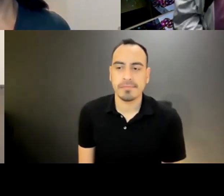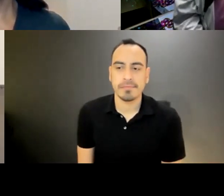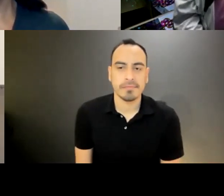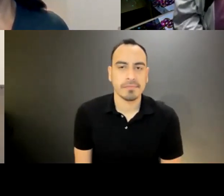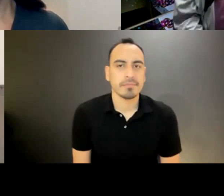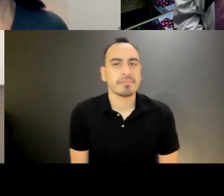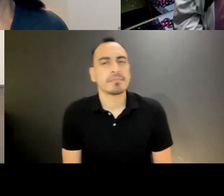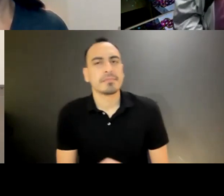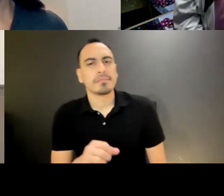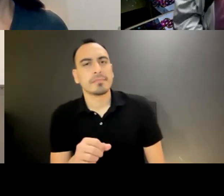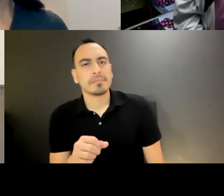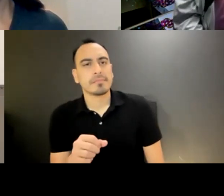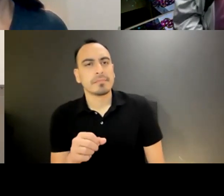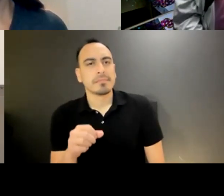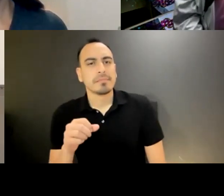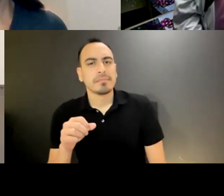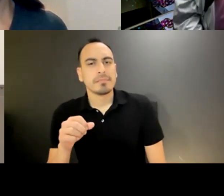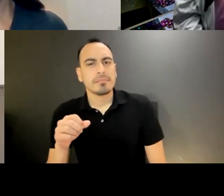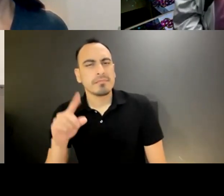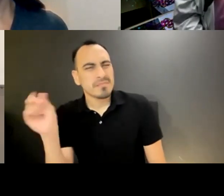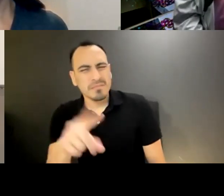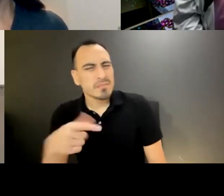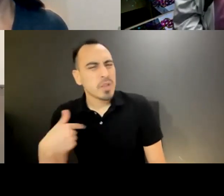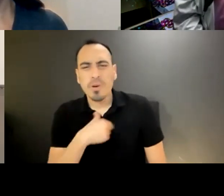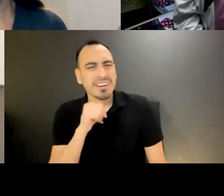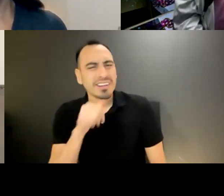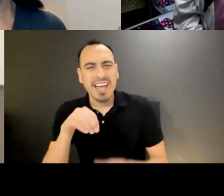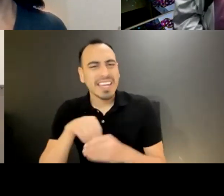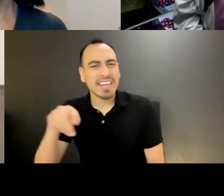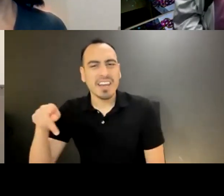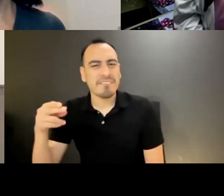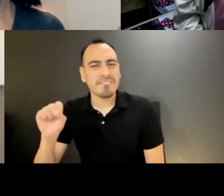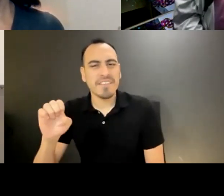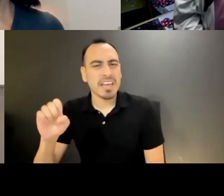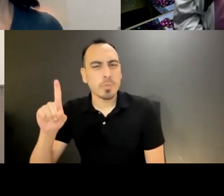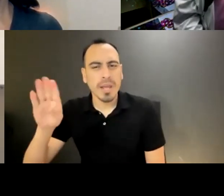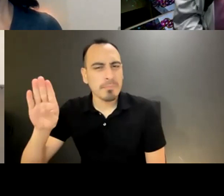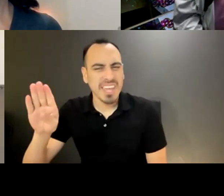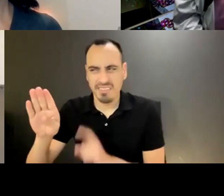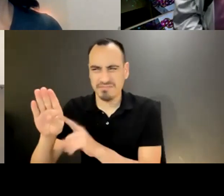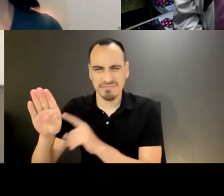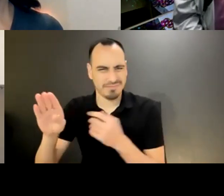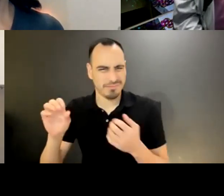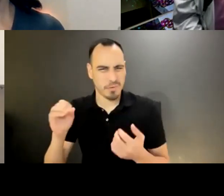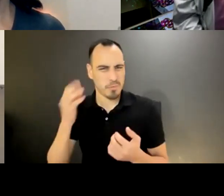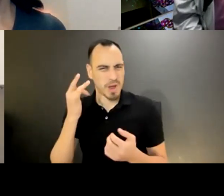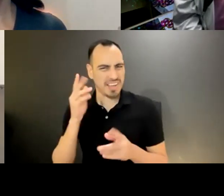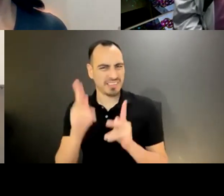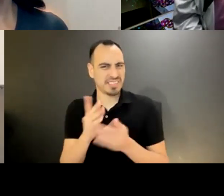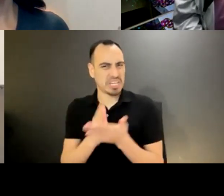And we're not in phase 1B yet. How are some folks belonging to this phase vaccinated through some of their